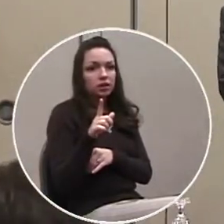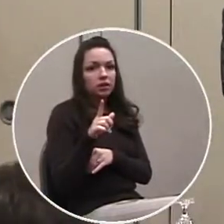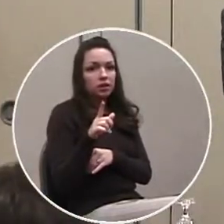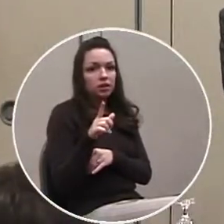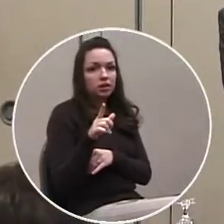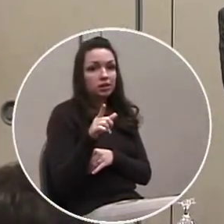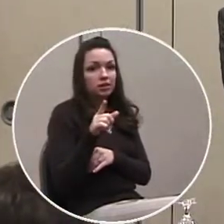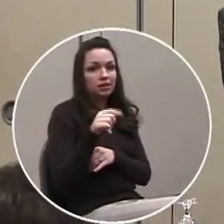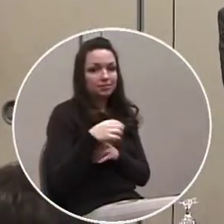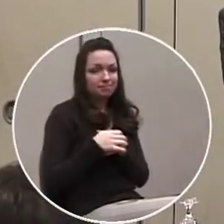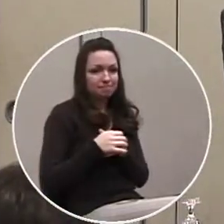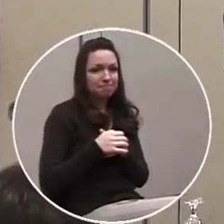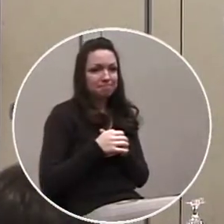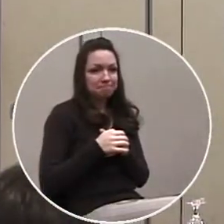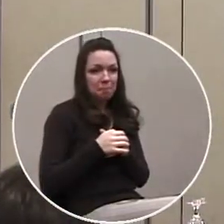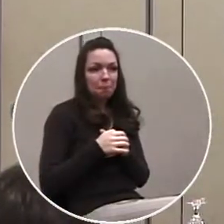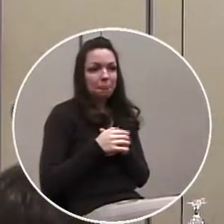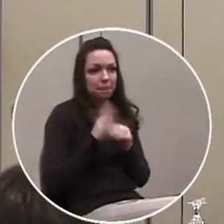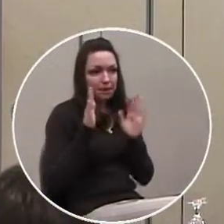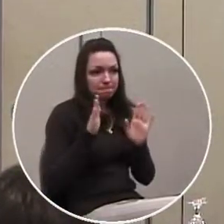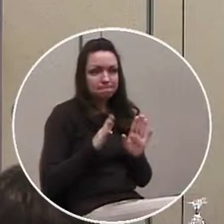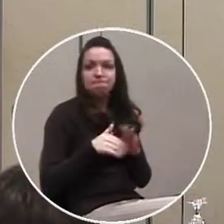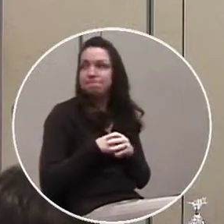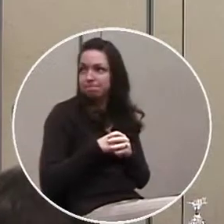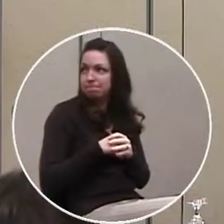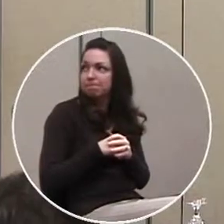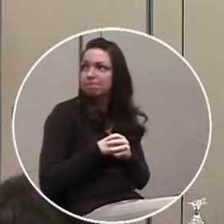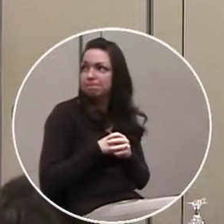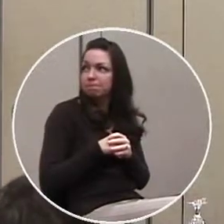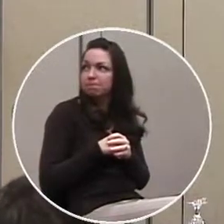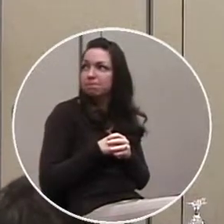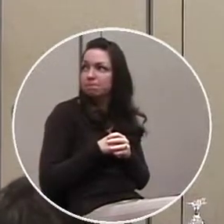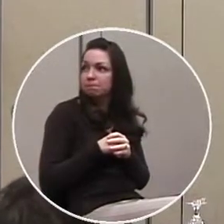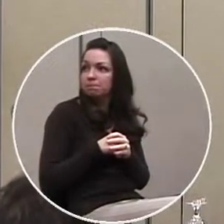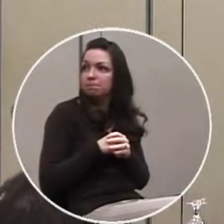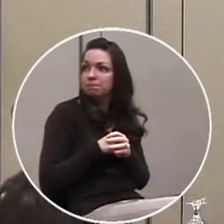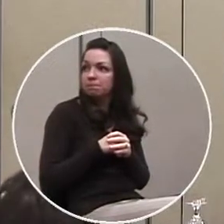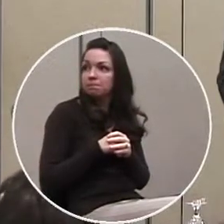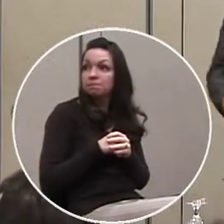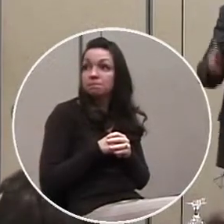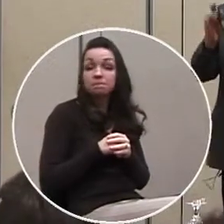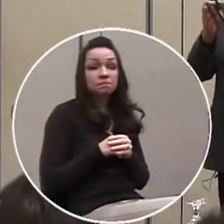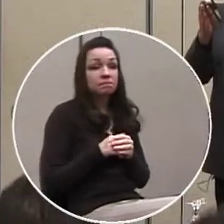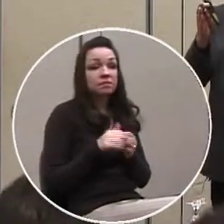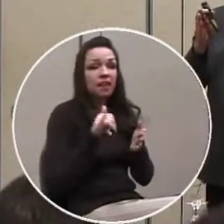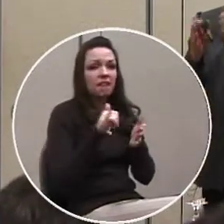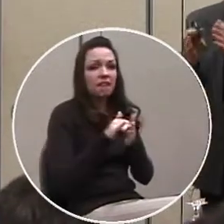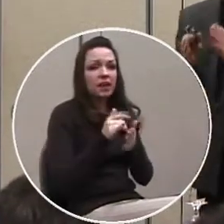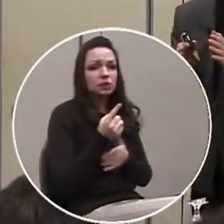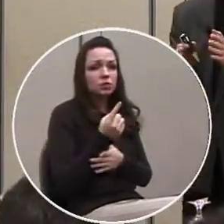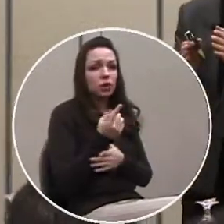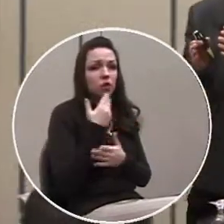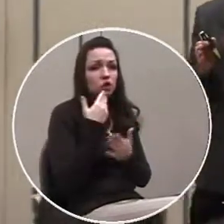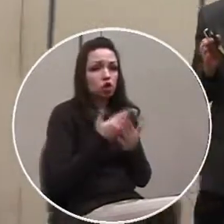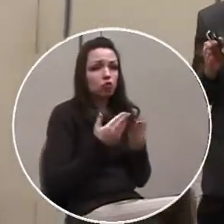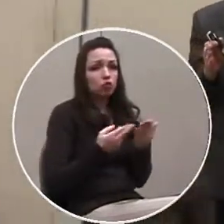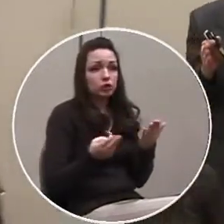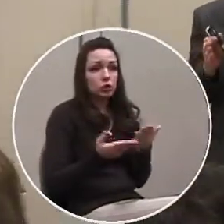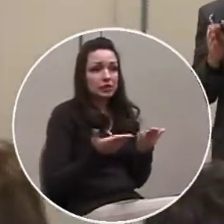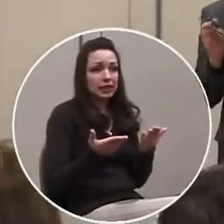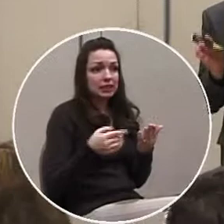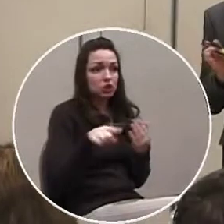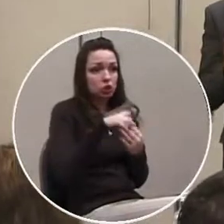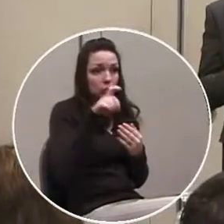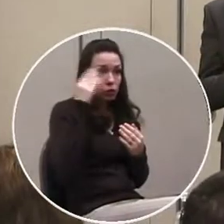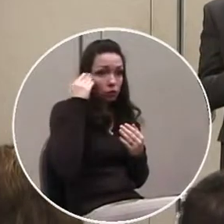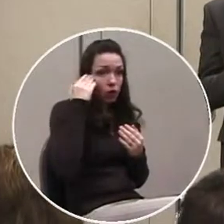Brought to you by. Excellent. All right. By the way, that's one of those good resource things that you need to know,